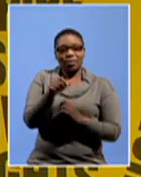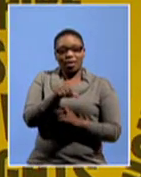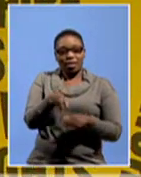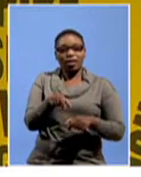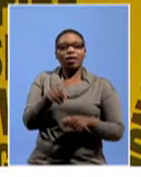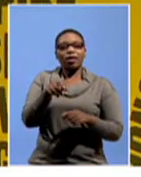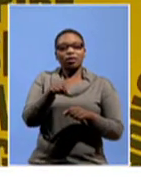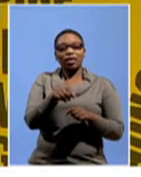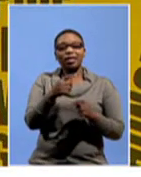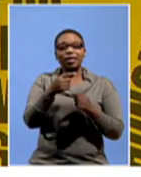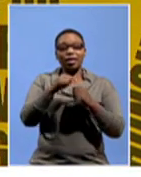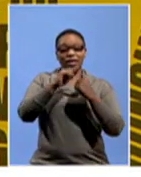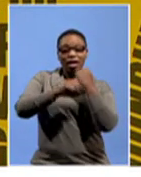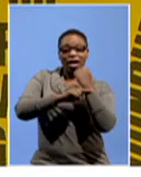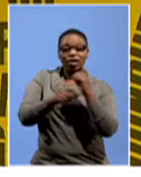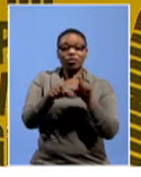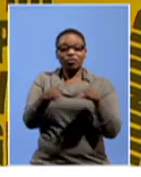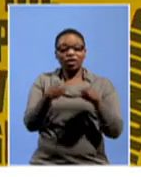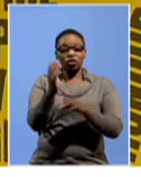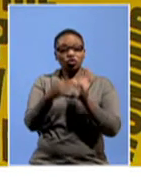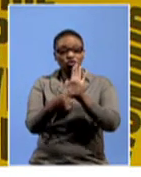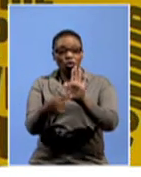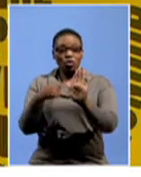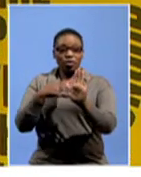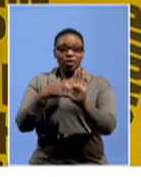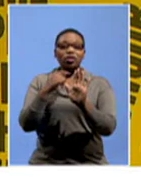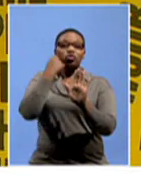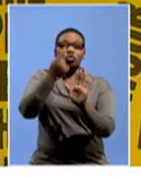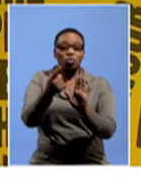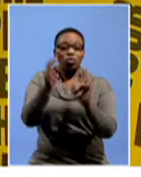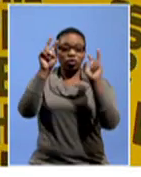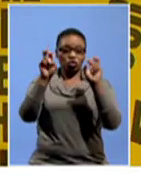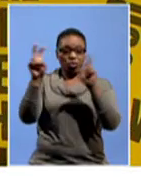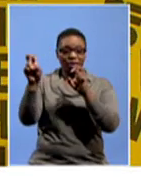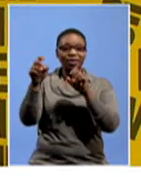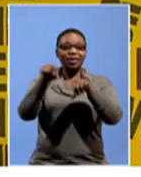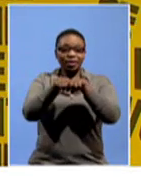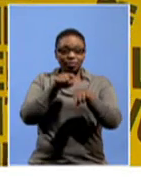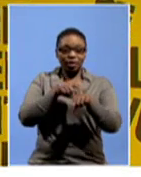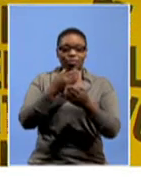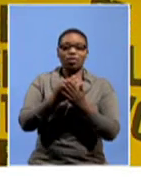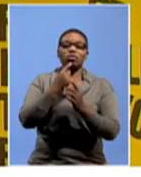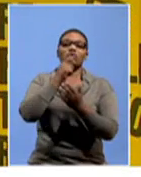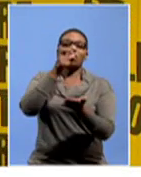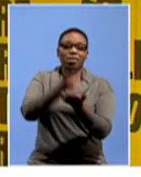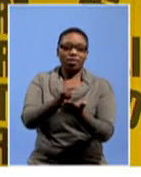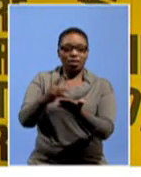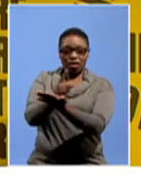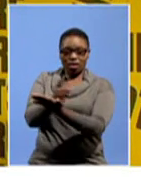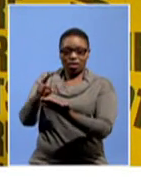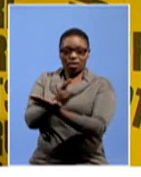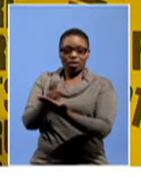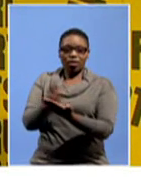065-862-4548. At the end of the show, I will throw forward to tomorrow's topic, and as soon as it's open, you can be part of the conversation.